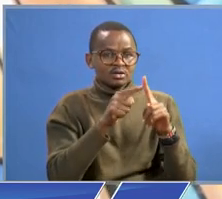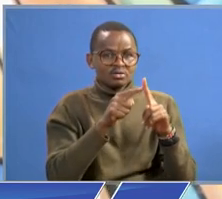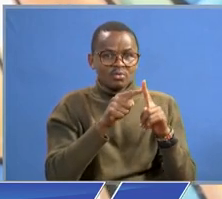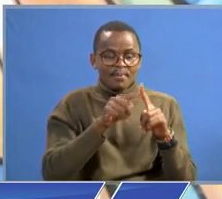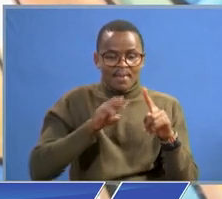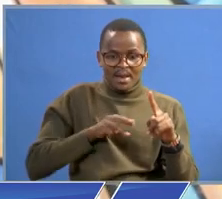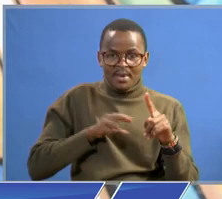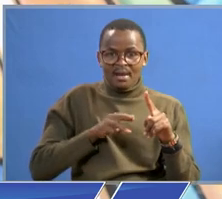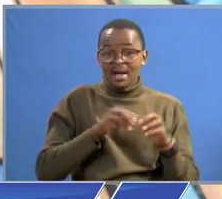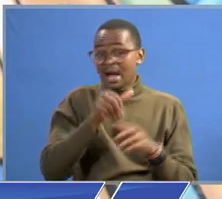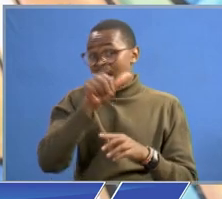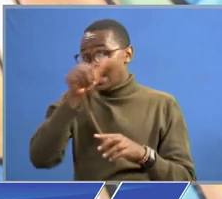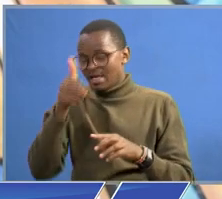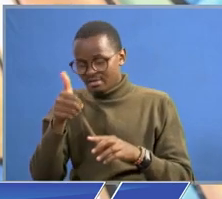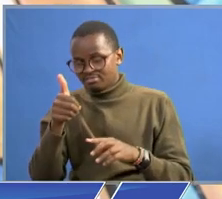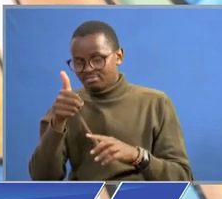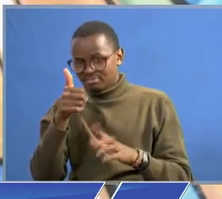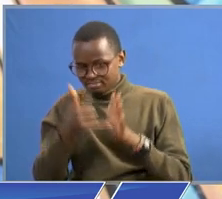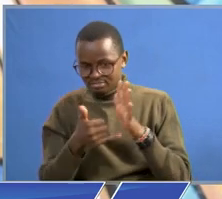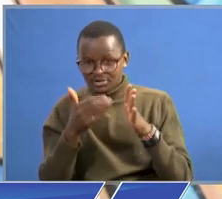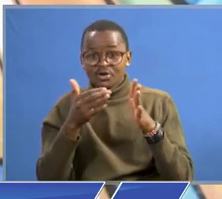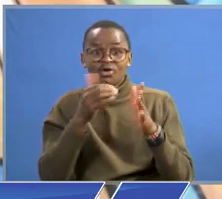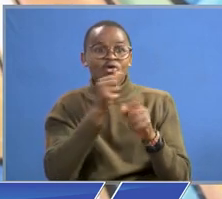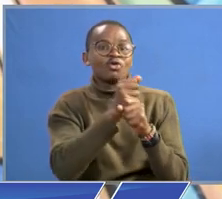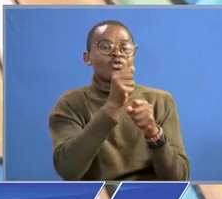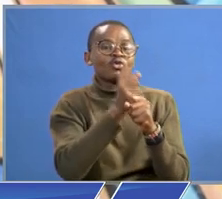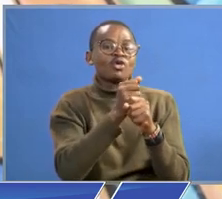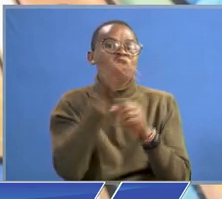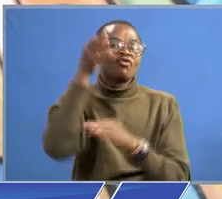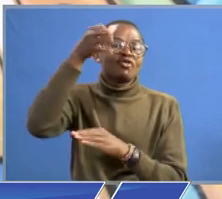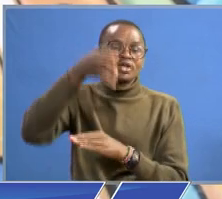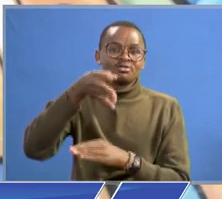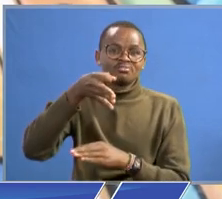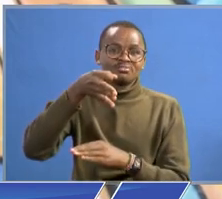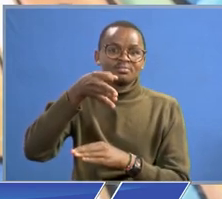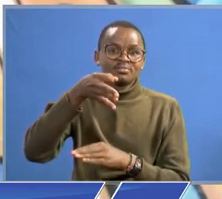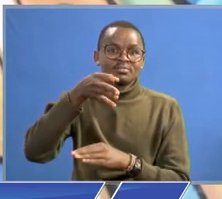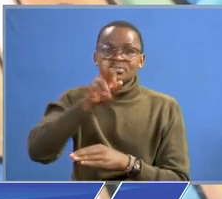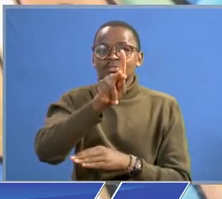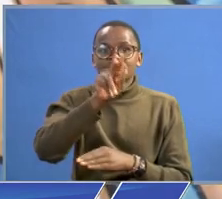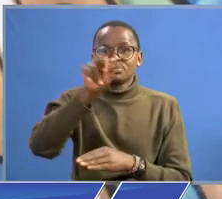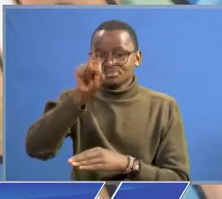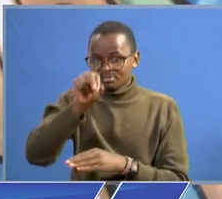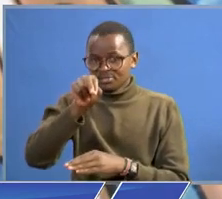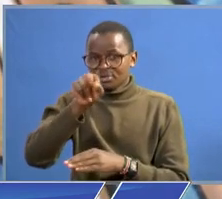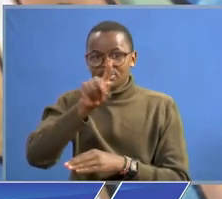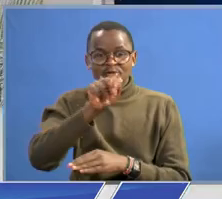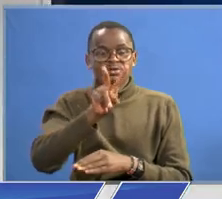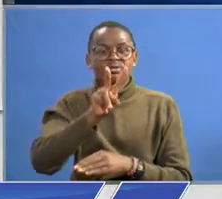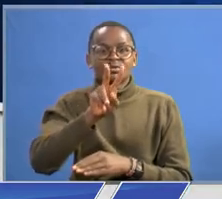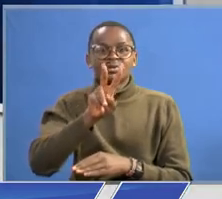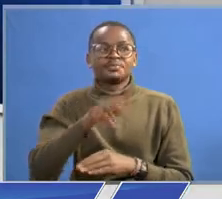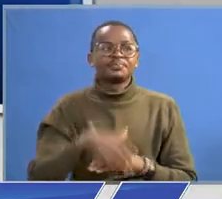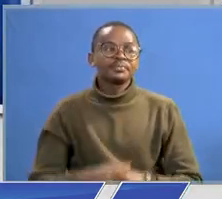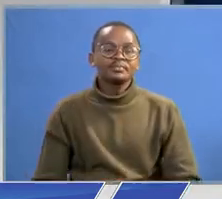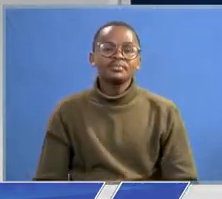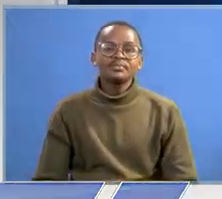mentor and inspire other artists, hoping they will do the same in the near future. Ken Kimani, KUTV.